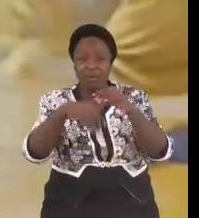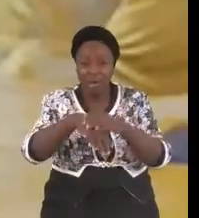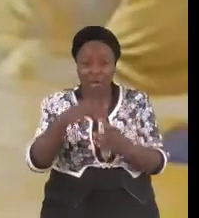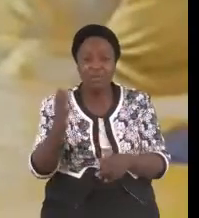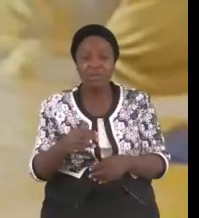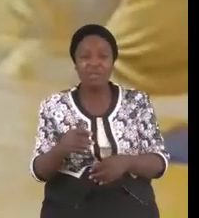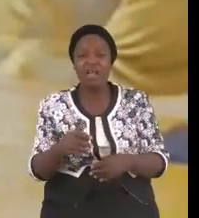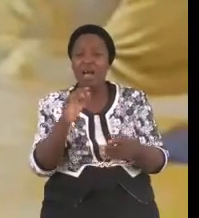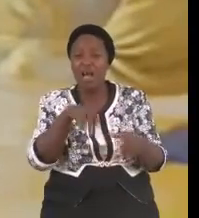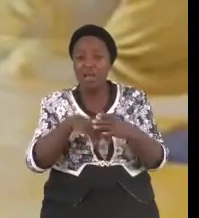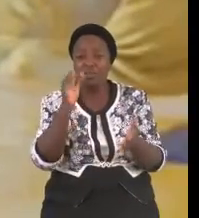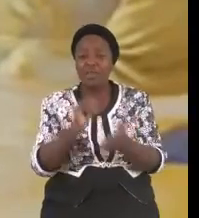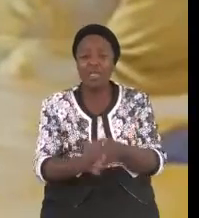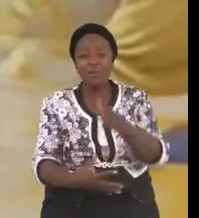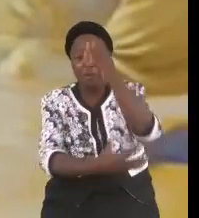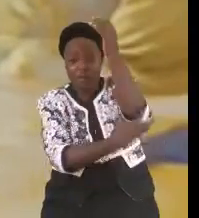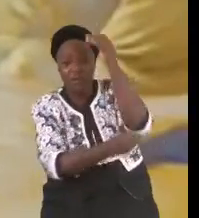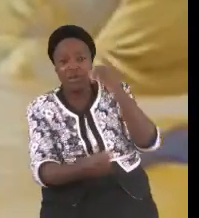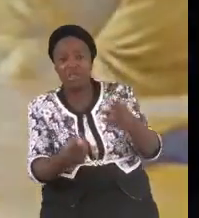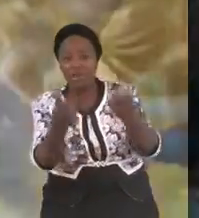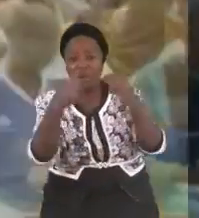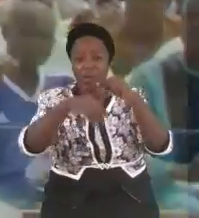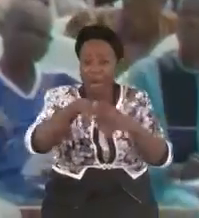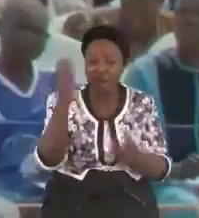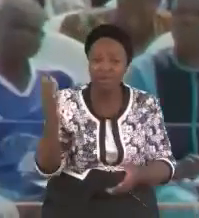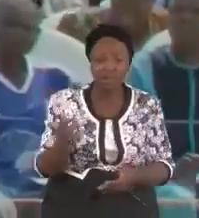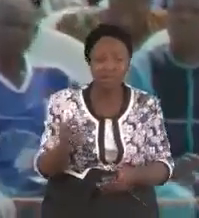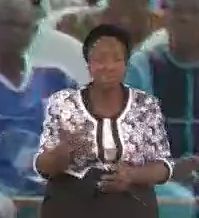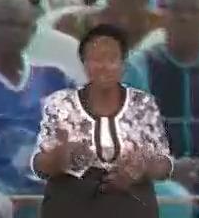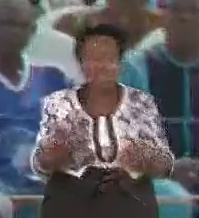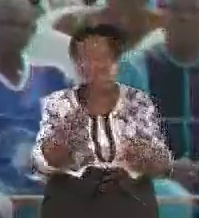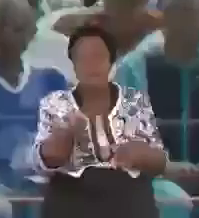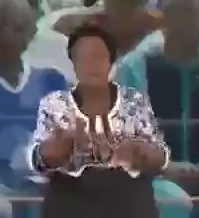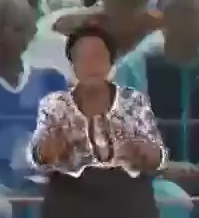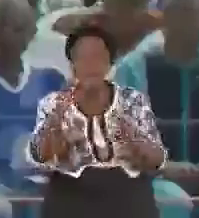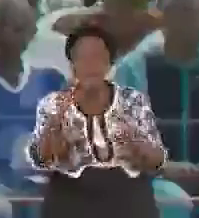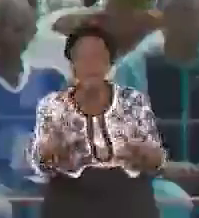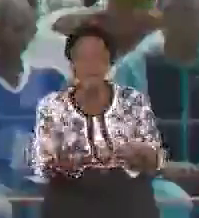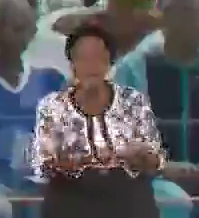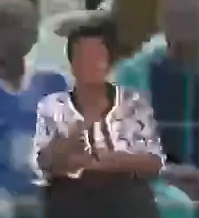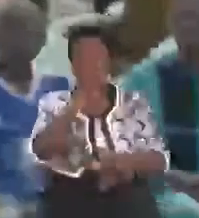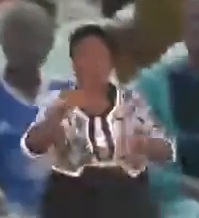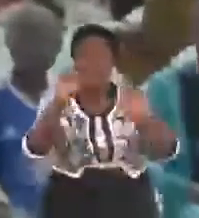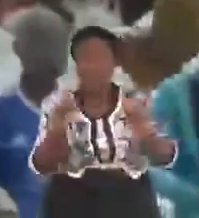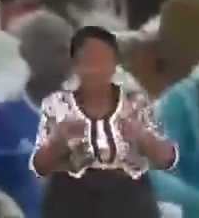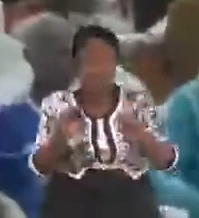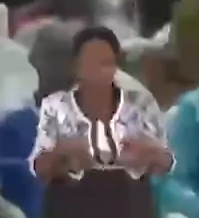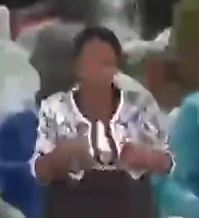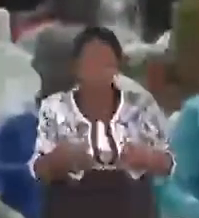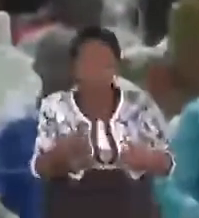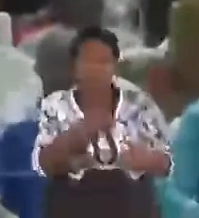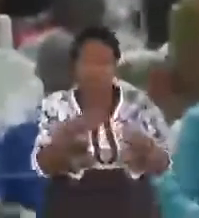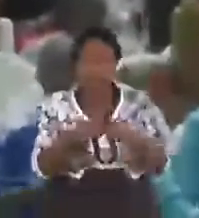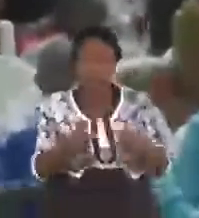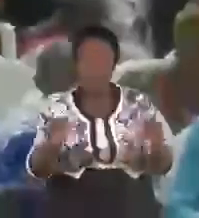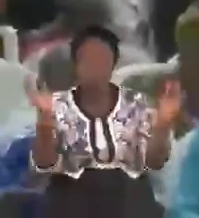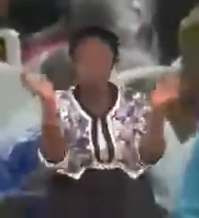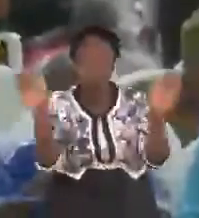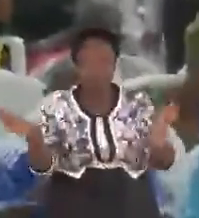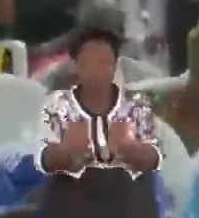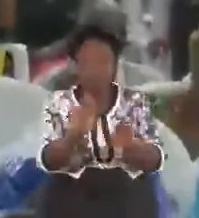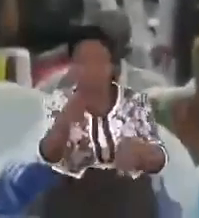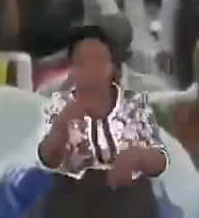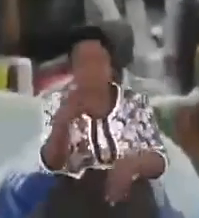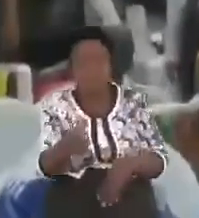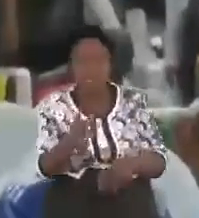poverty comfort out of that impossibility and they sealed you there they said you'll